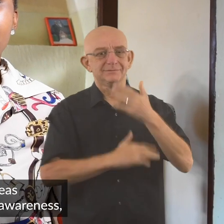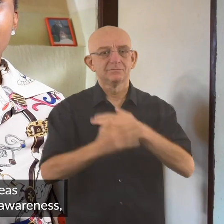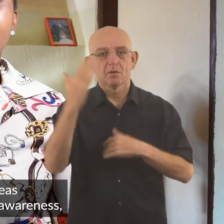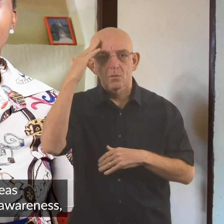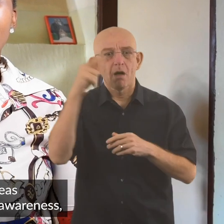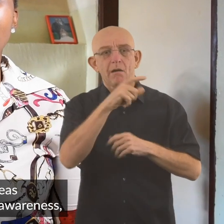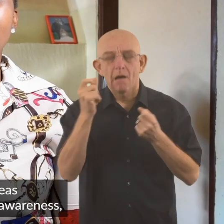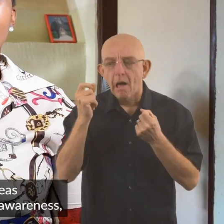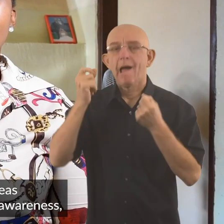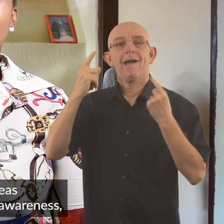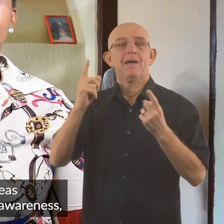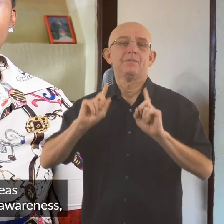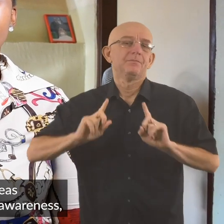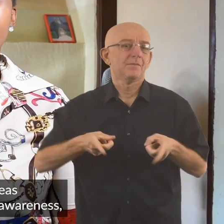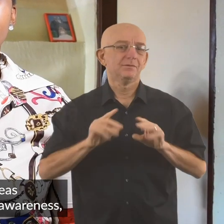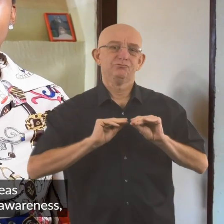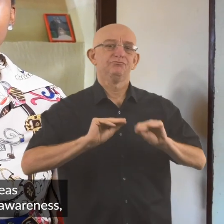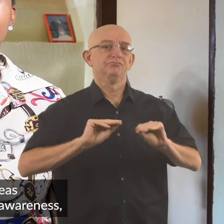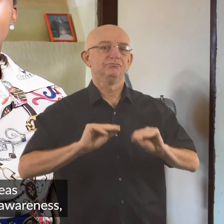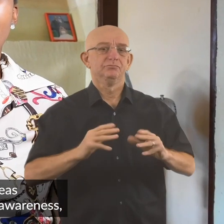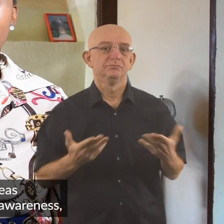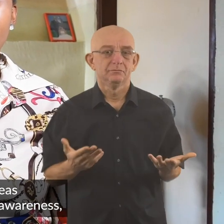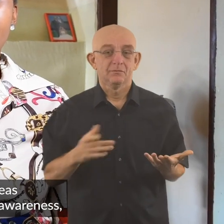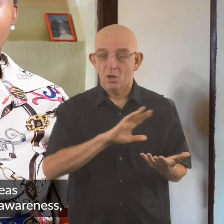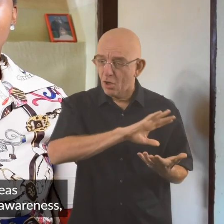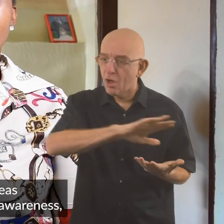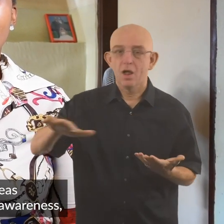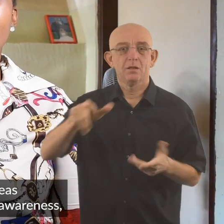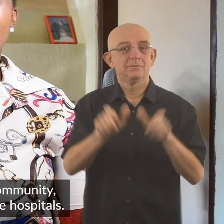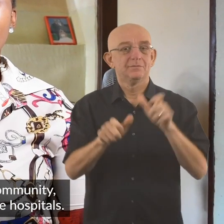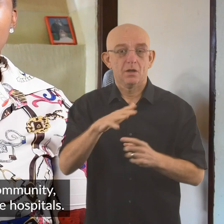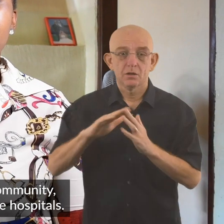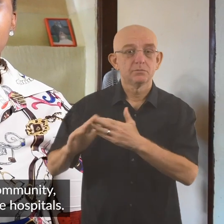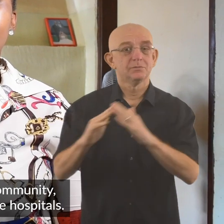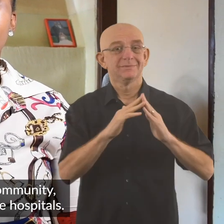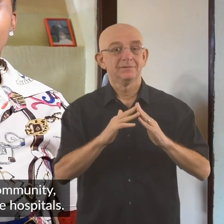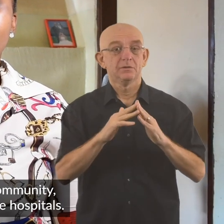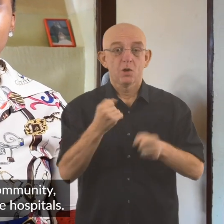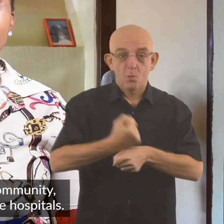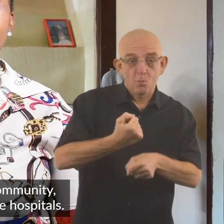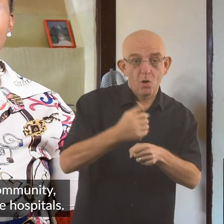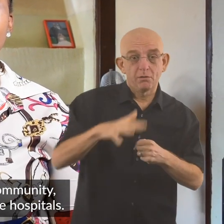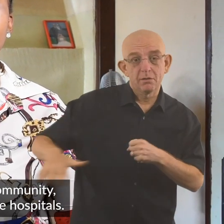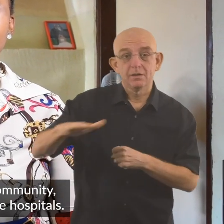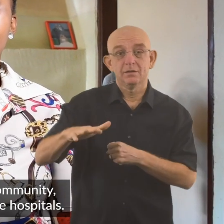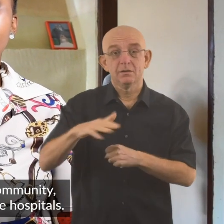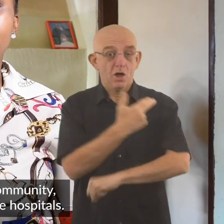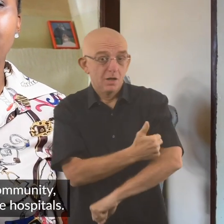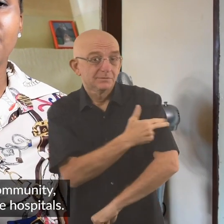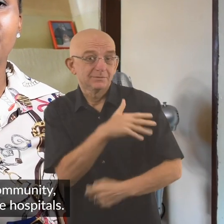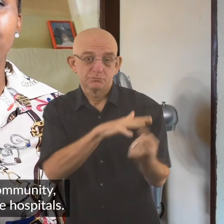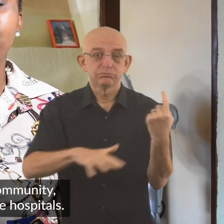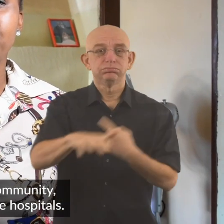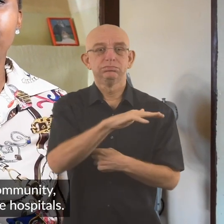those areas, there has to be disability awareness in every person in the community, at the place